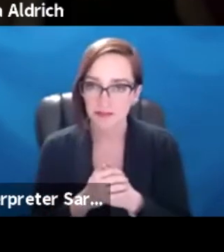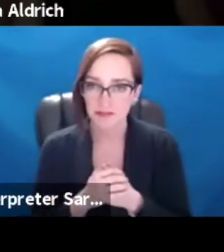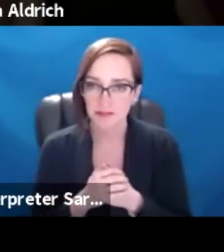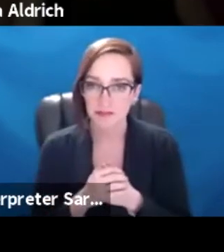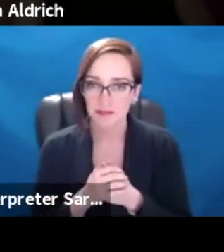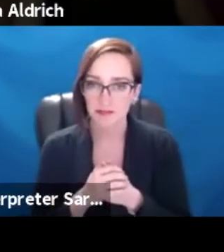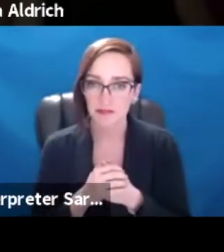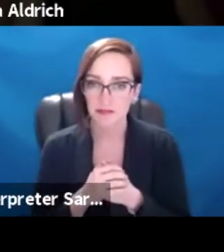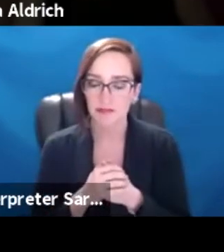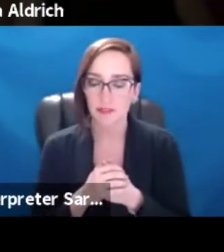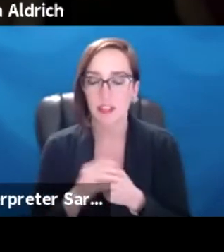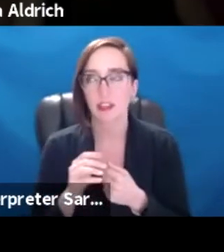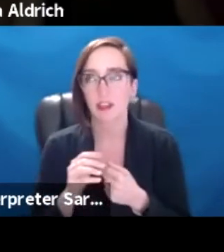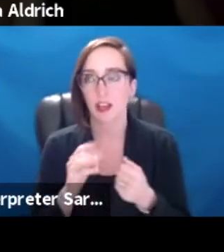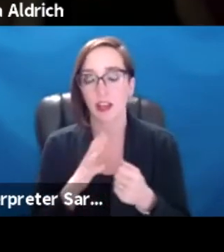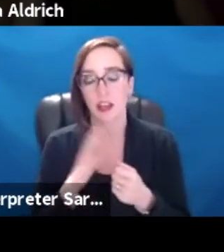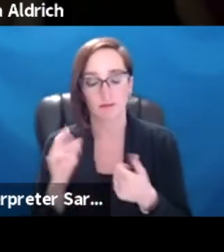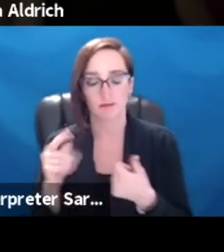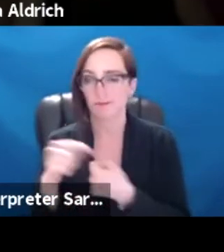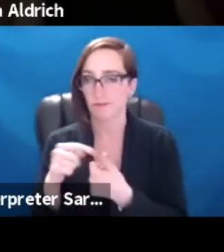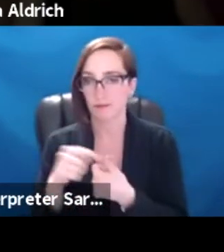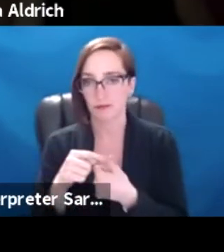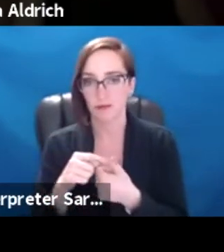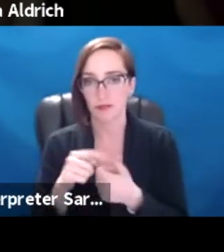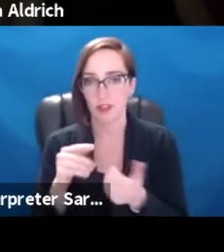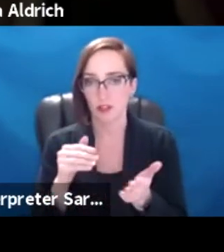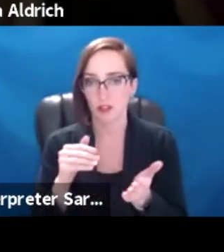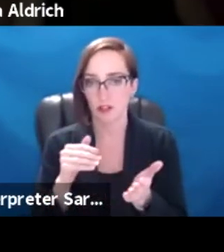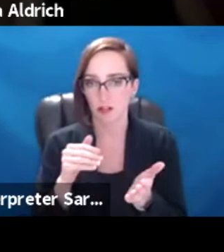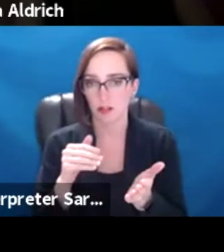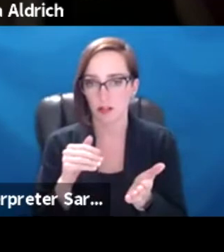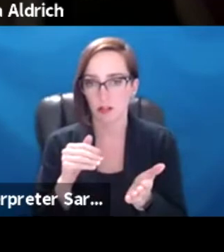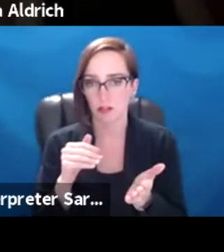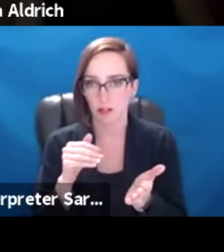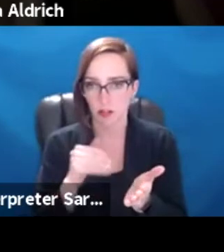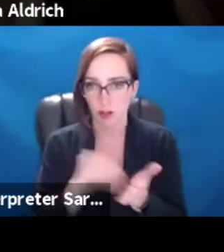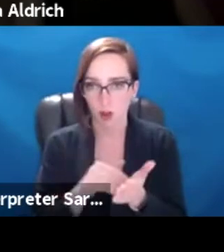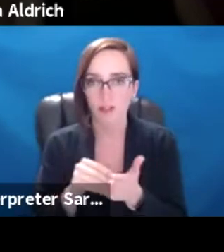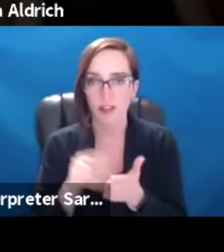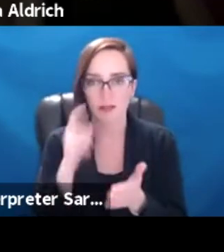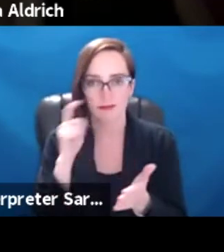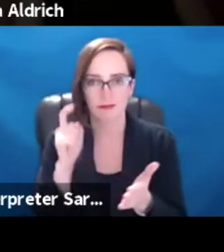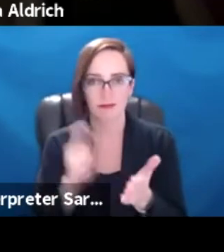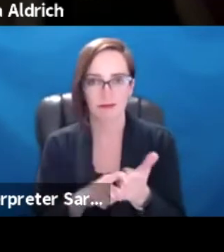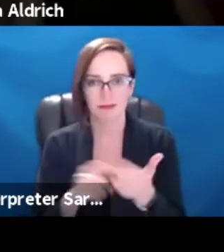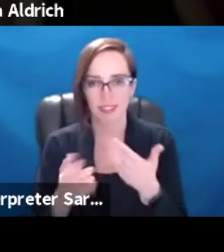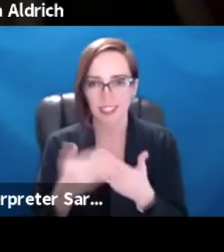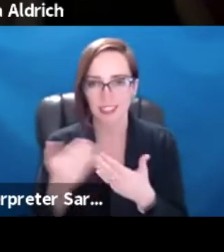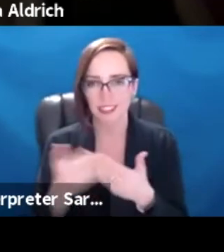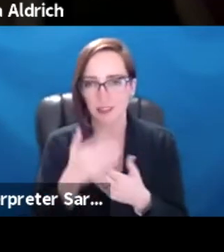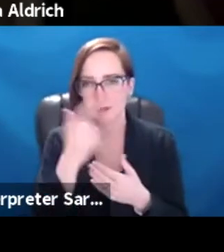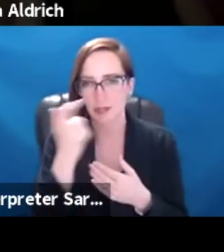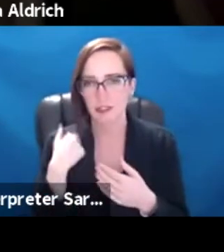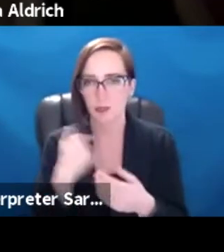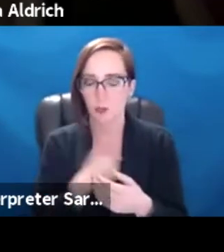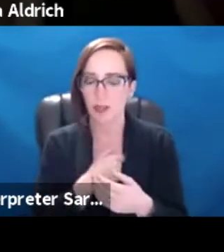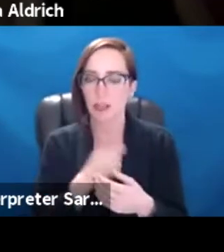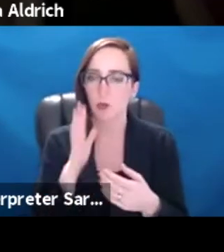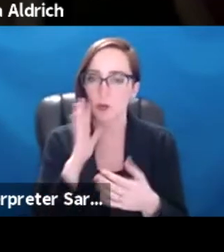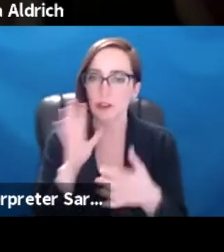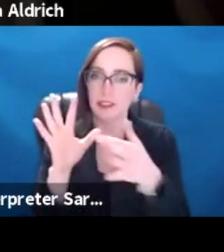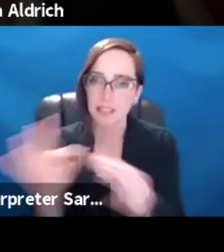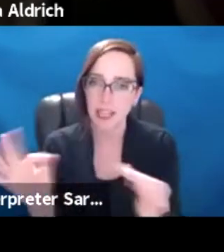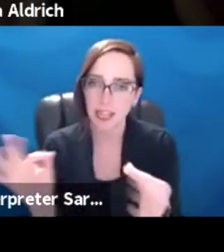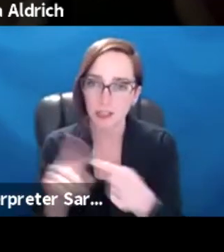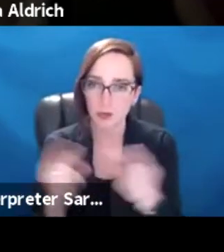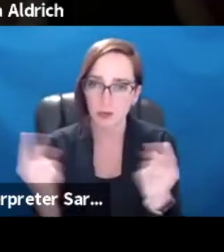and the one that is often recognized, we all know it because we've all said, I'm sorry for your loss.